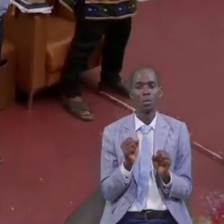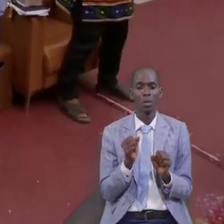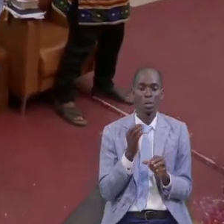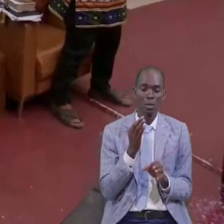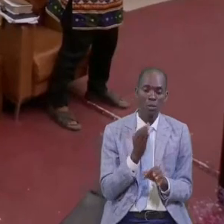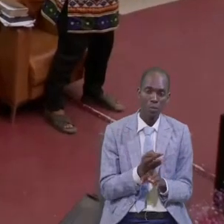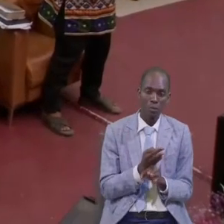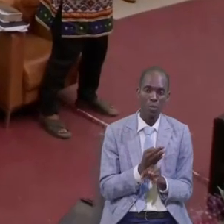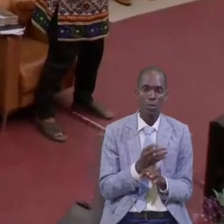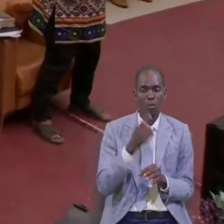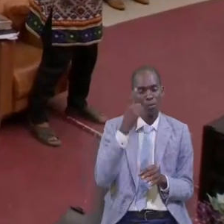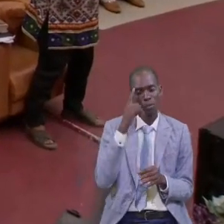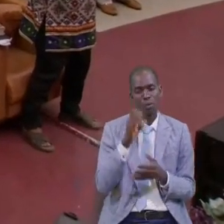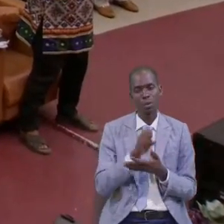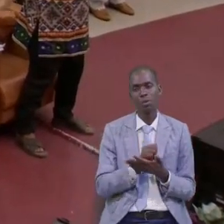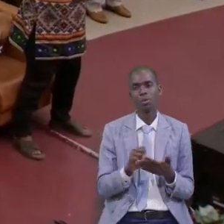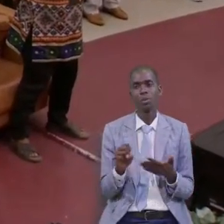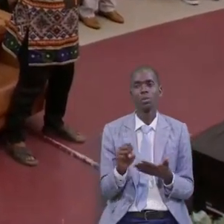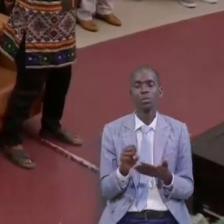Faith for sanctification.